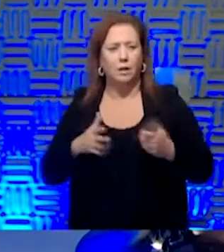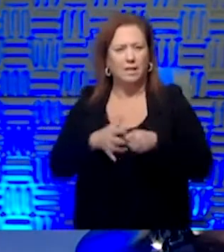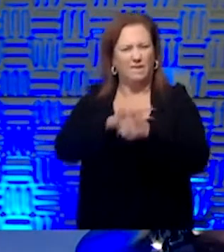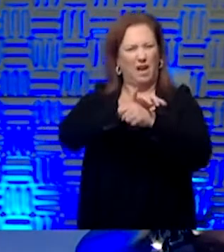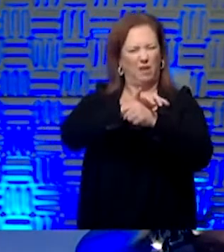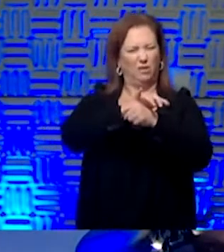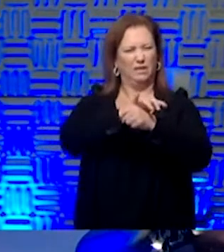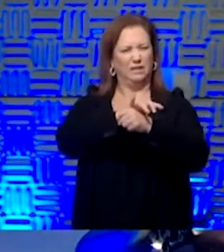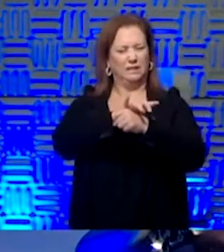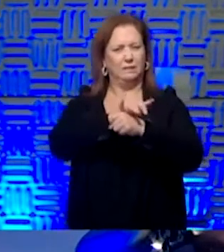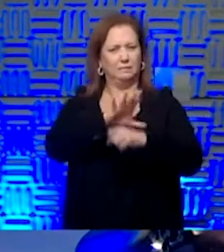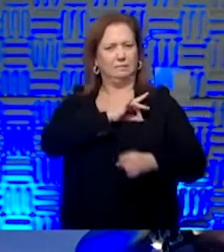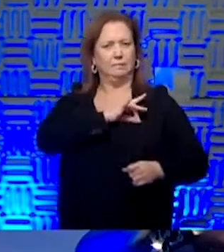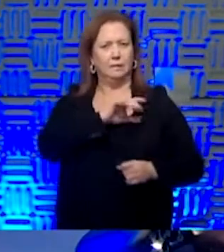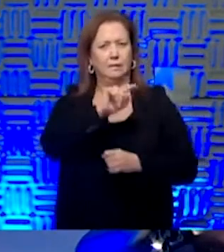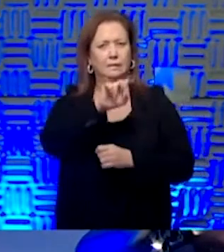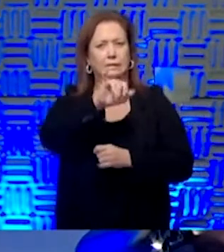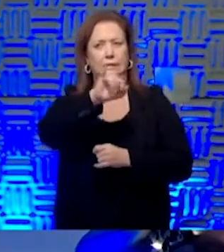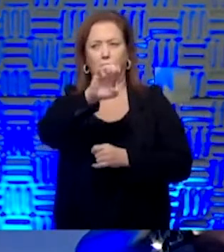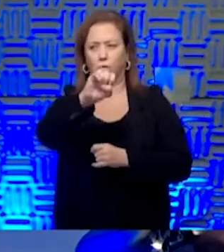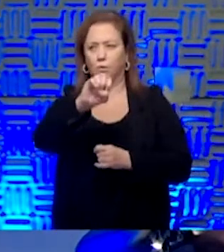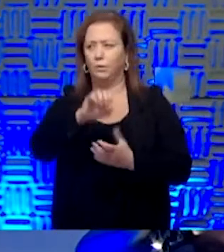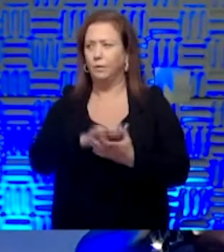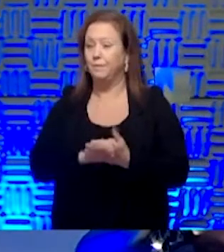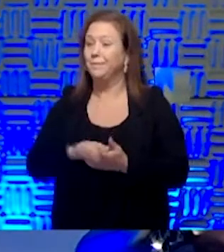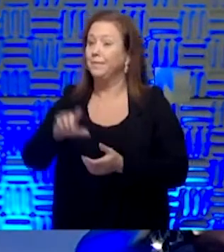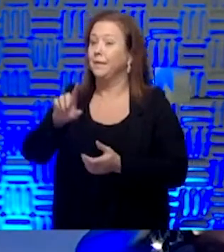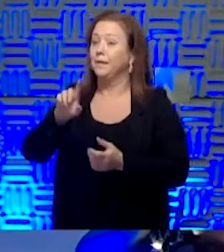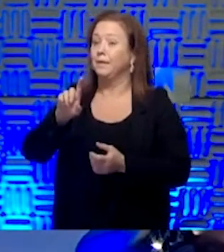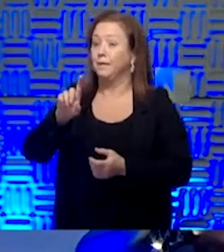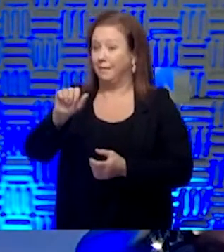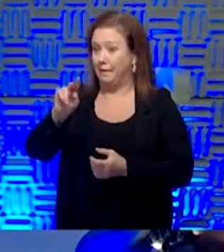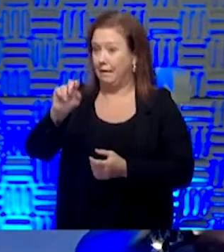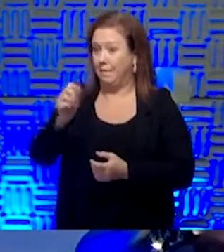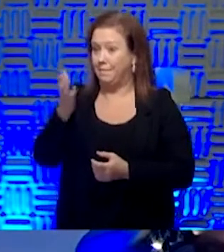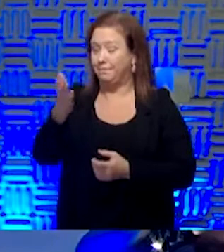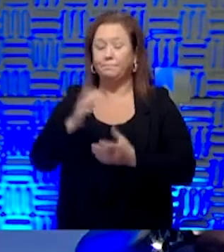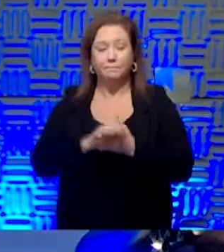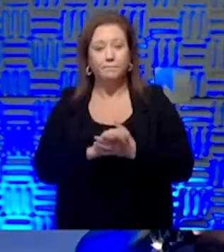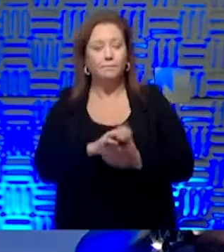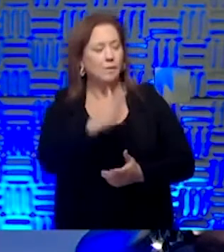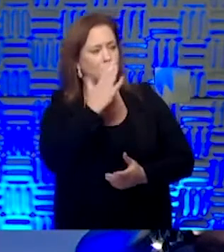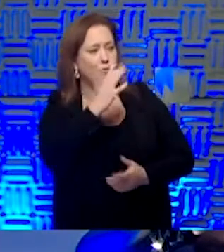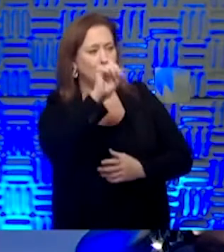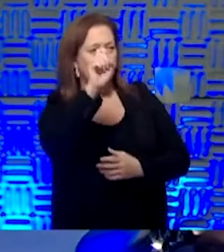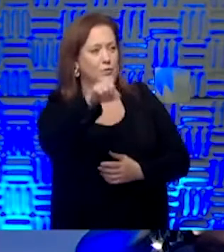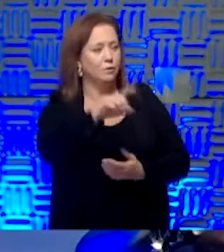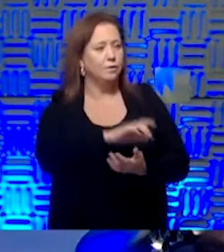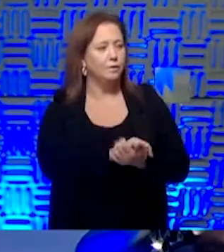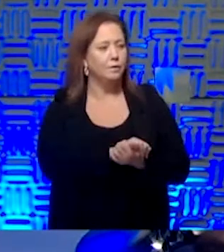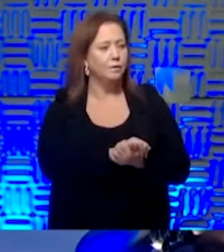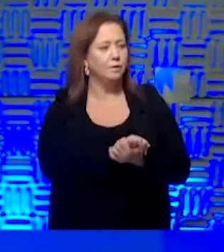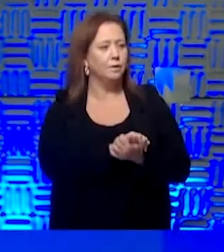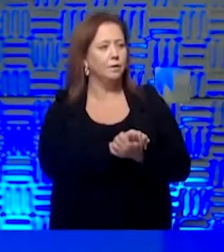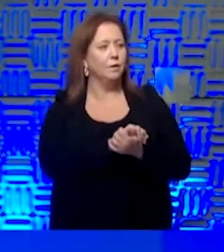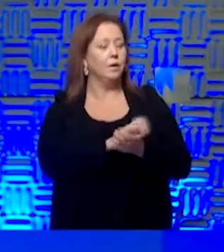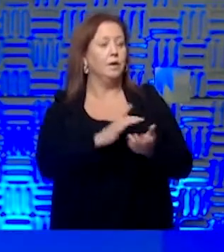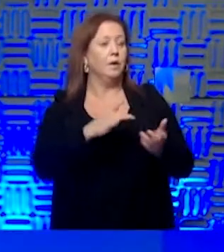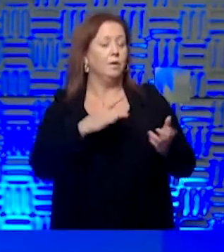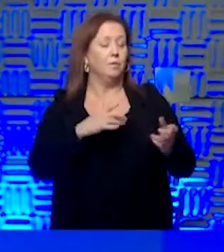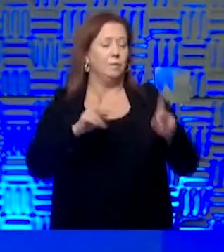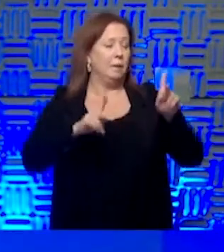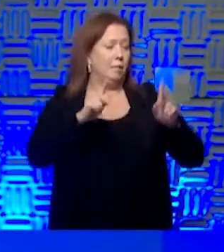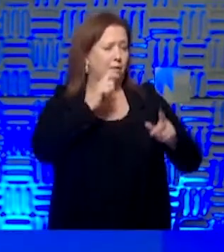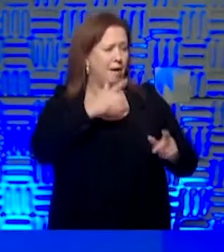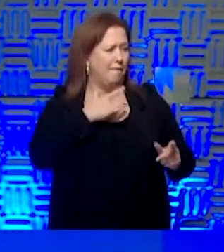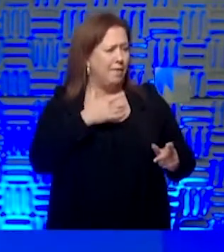virus attacking the lung tissue? Great question. Okay, Dana. Yeah, that is a very good question. So when people aren't feeling great, I